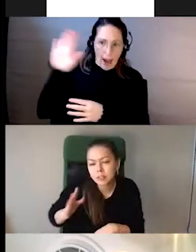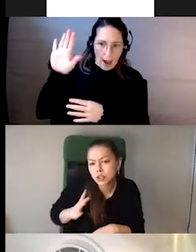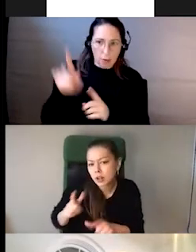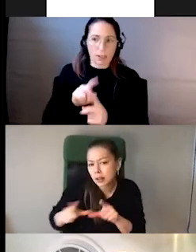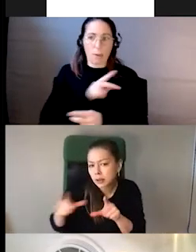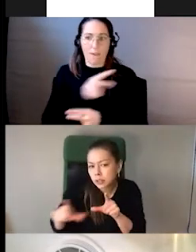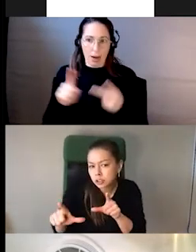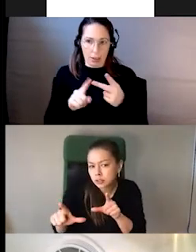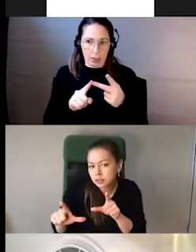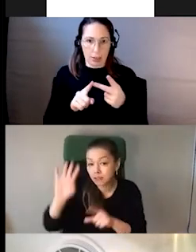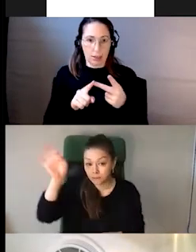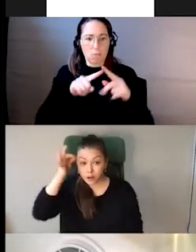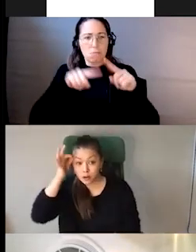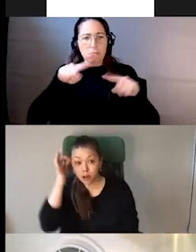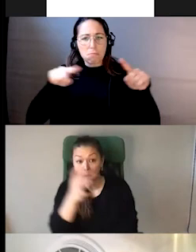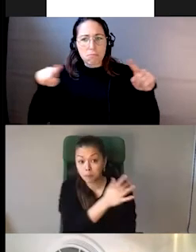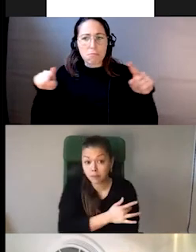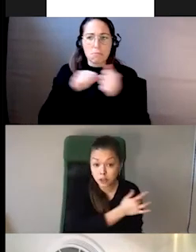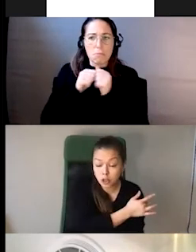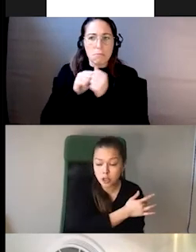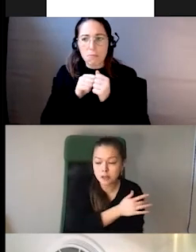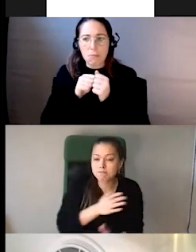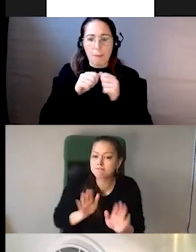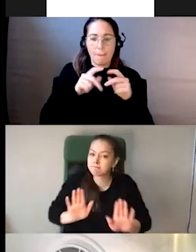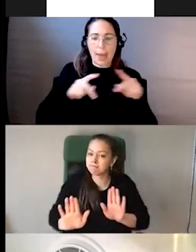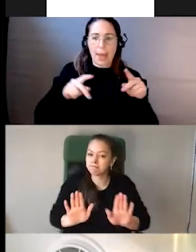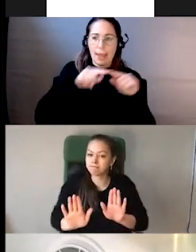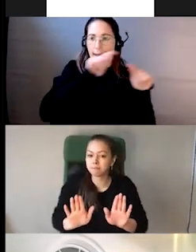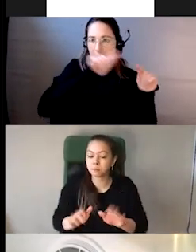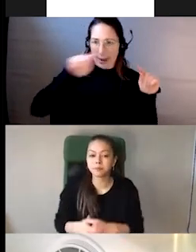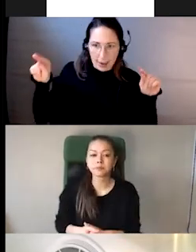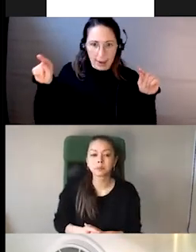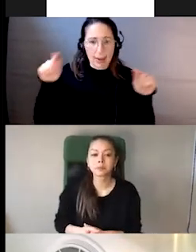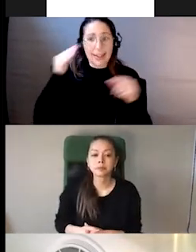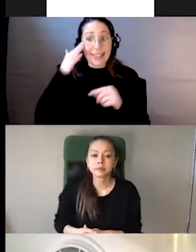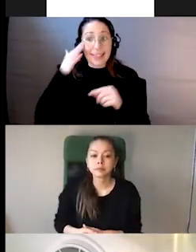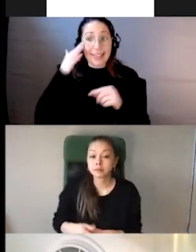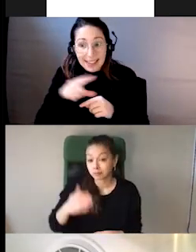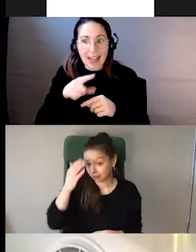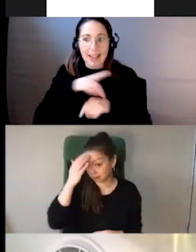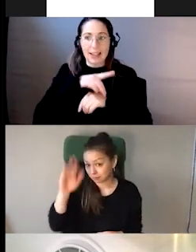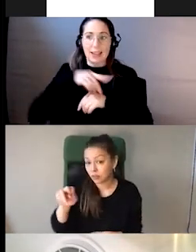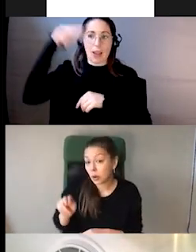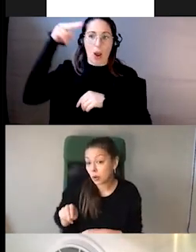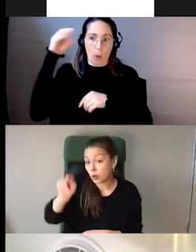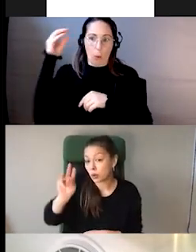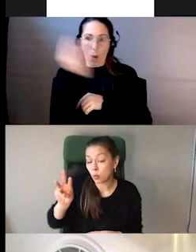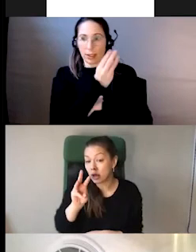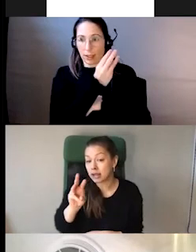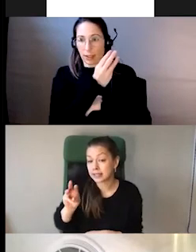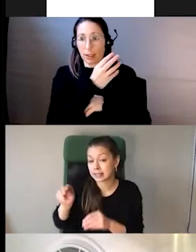a variation across the country. Did you know that the Northwest Territories has 9